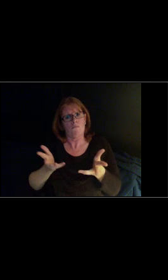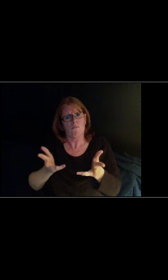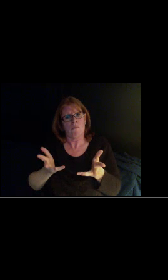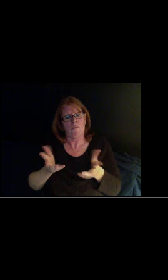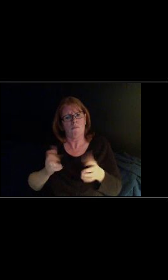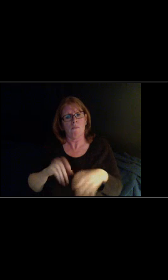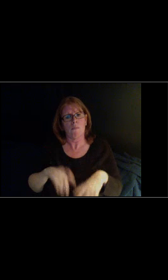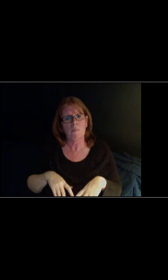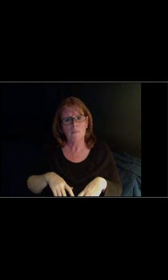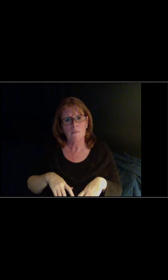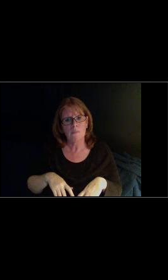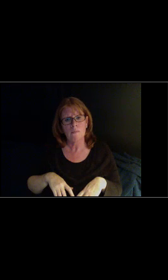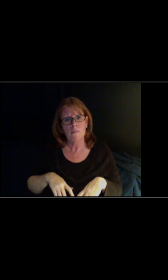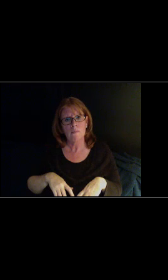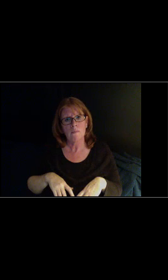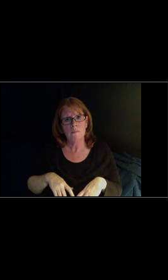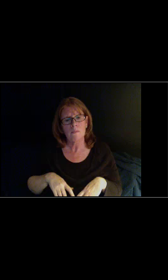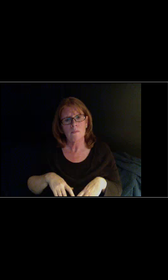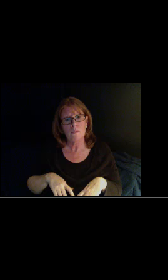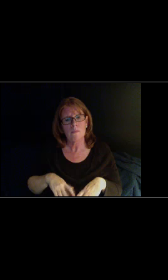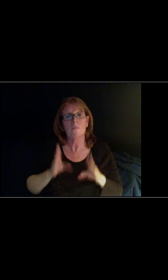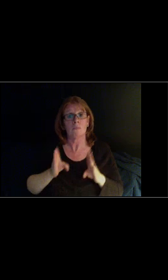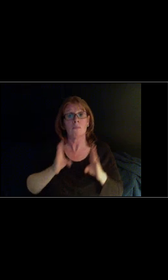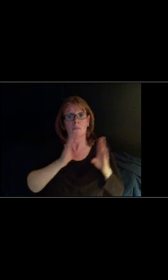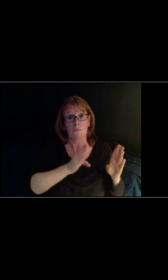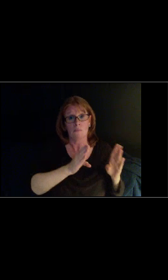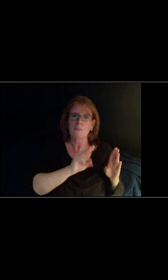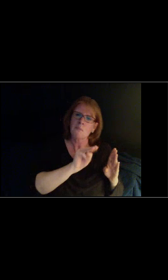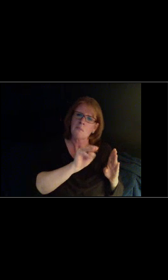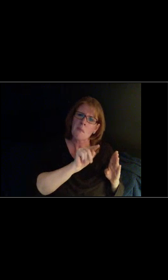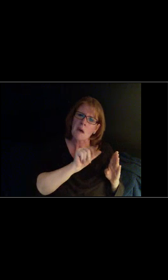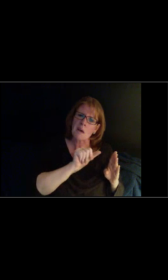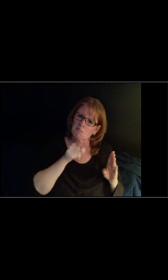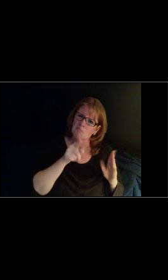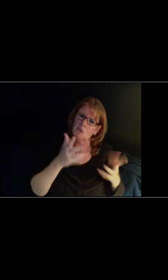these individuals are doing and the behavior that they're presenting.